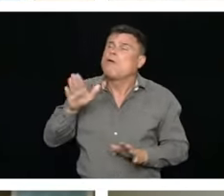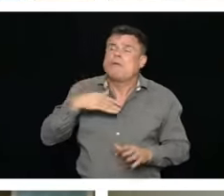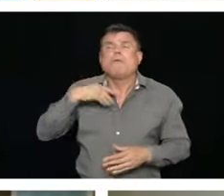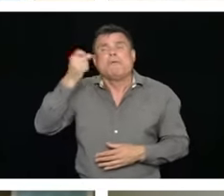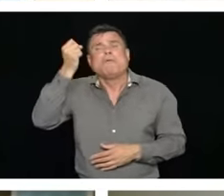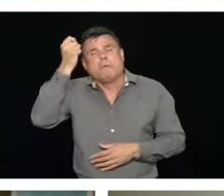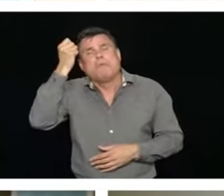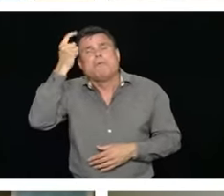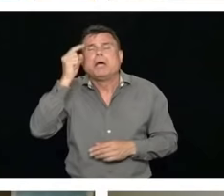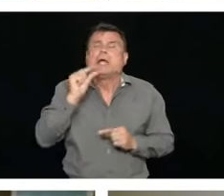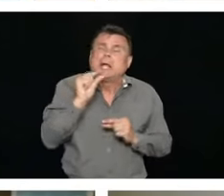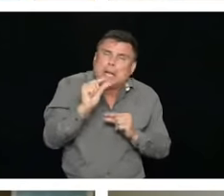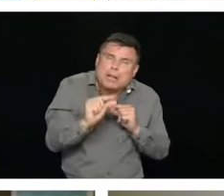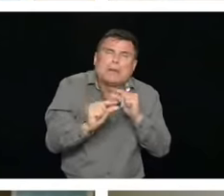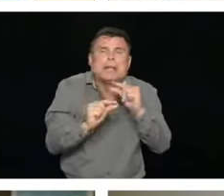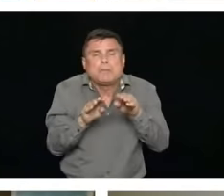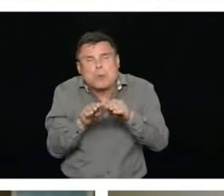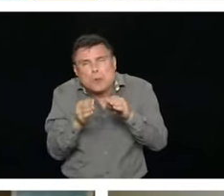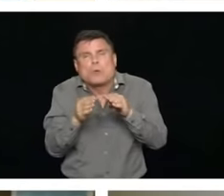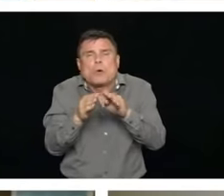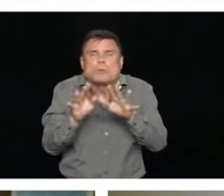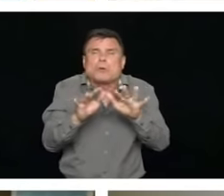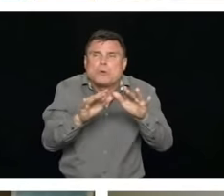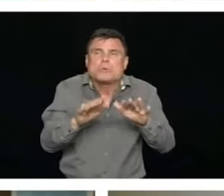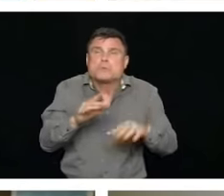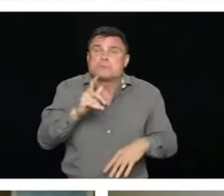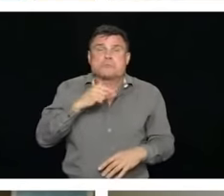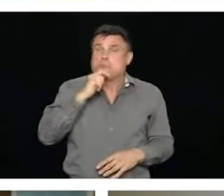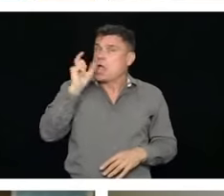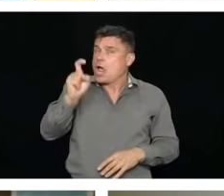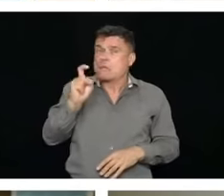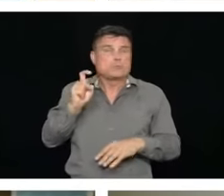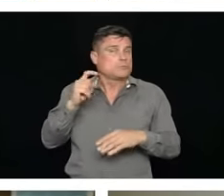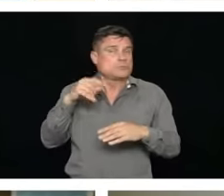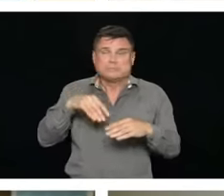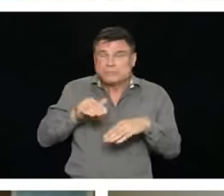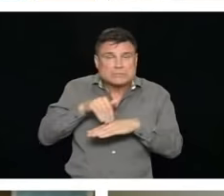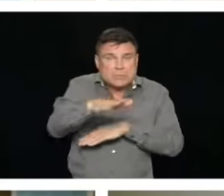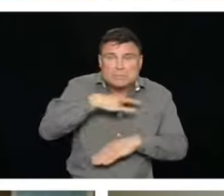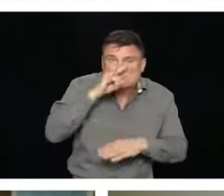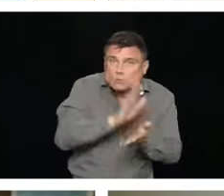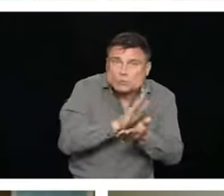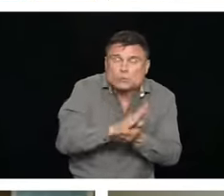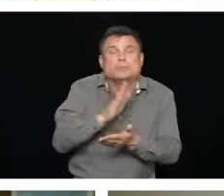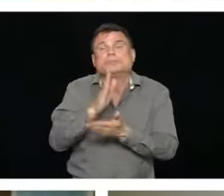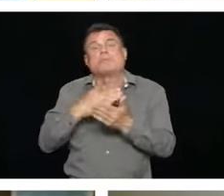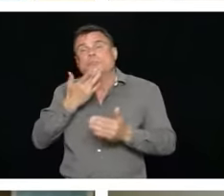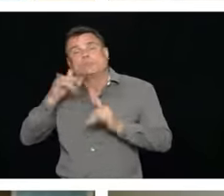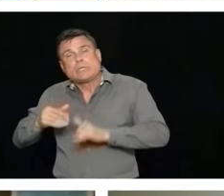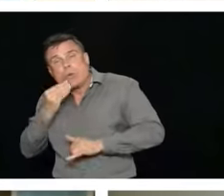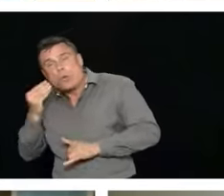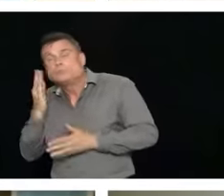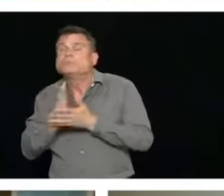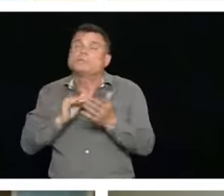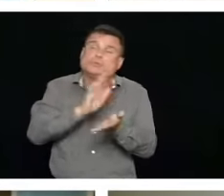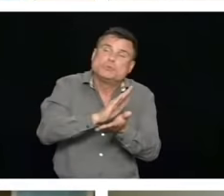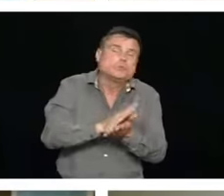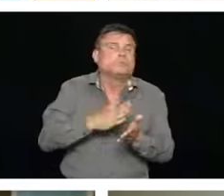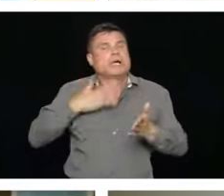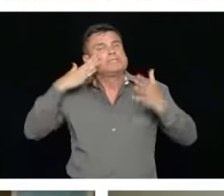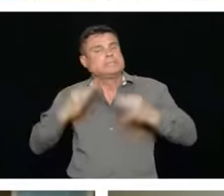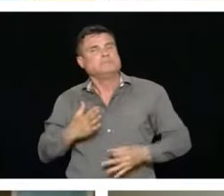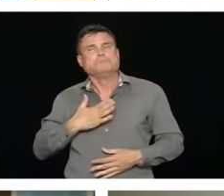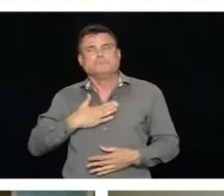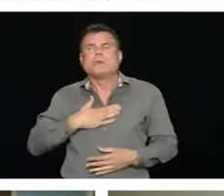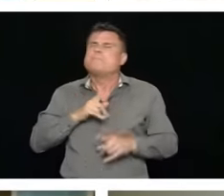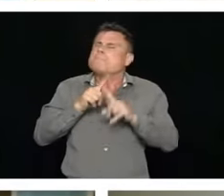optional, which is a really good thing, and it's part time. So they appreciate all that, but they all want to know, like, how did we come to this decision? And so I'm going to